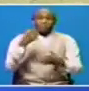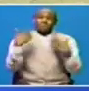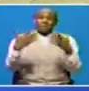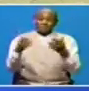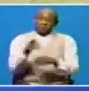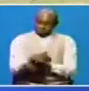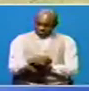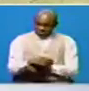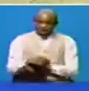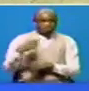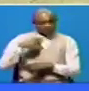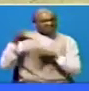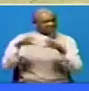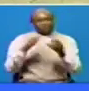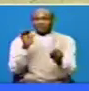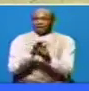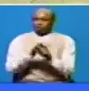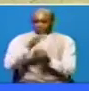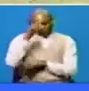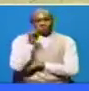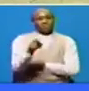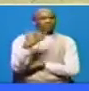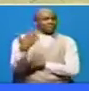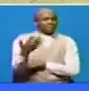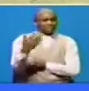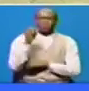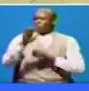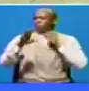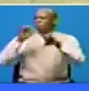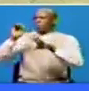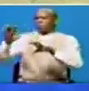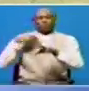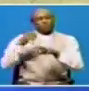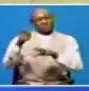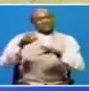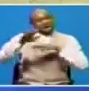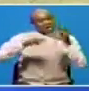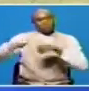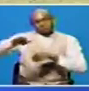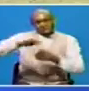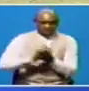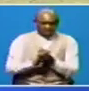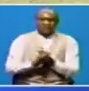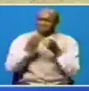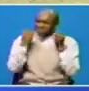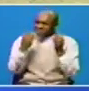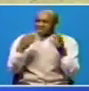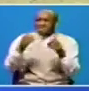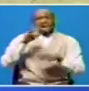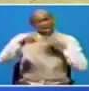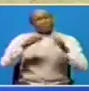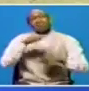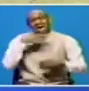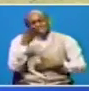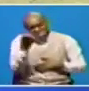plastics. And we have suffered a lot as a result of the plastic being thrown everywhere around the ecosystem. So we've seen so many wildlife dying, we've